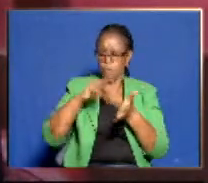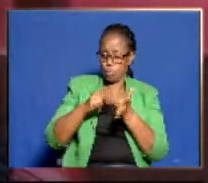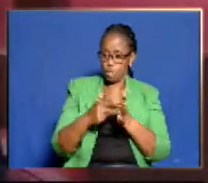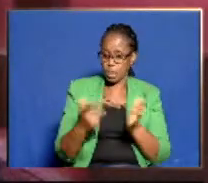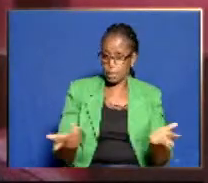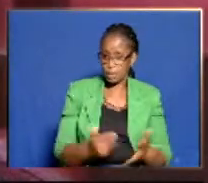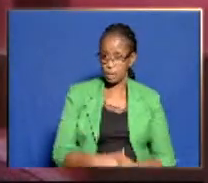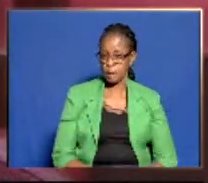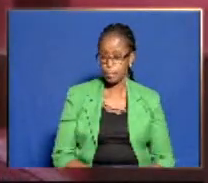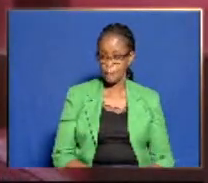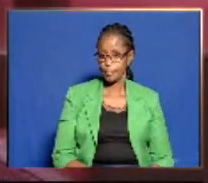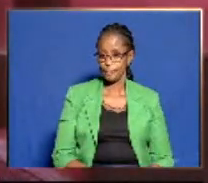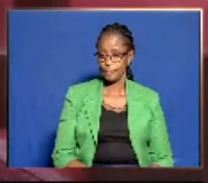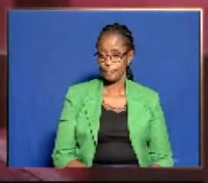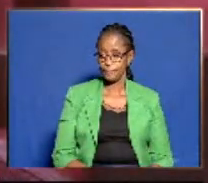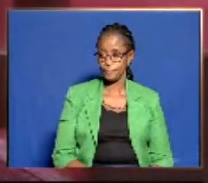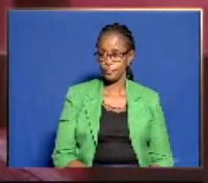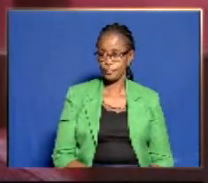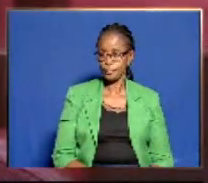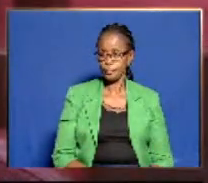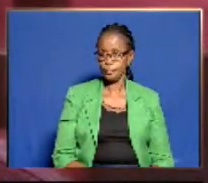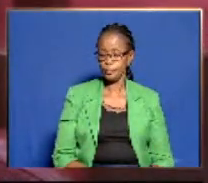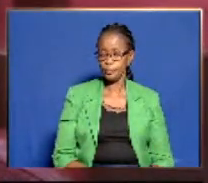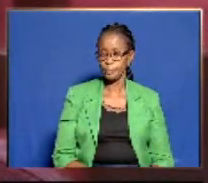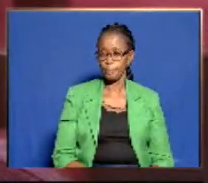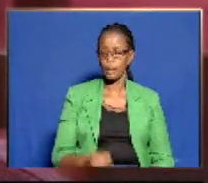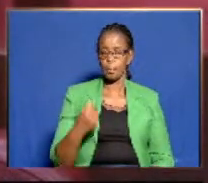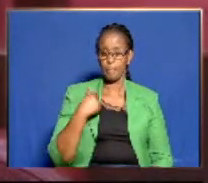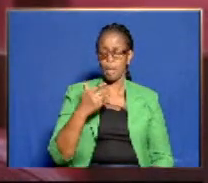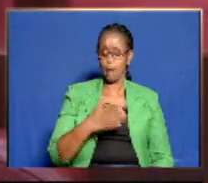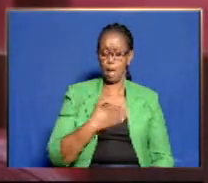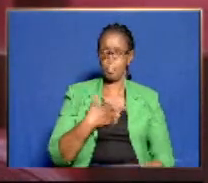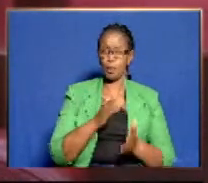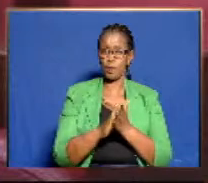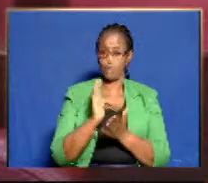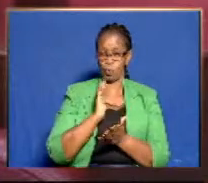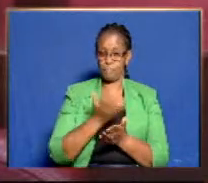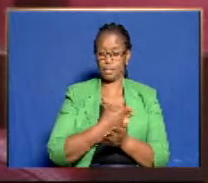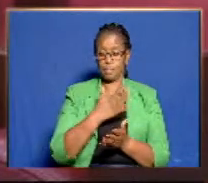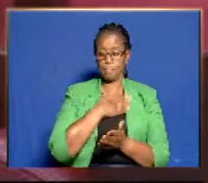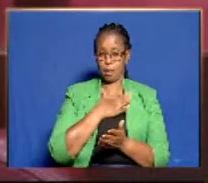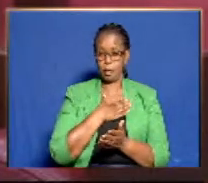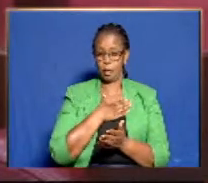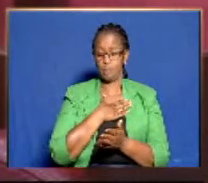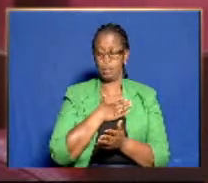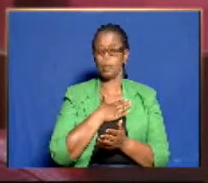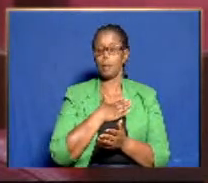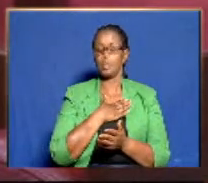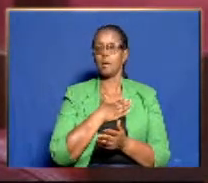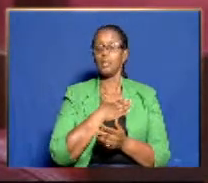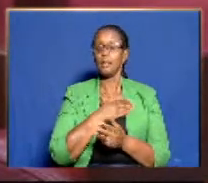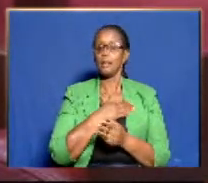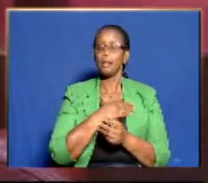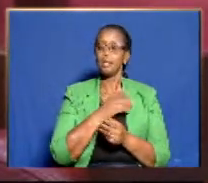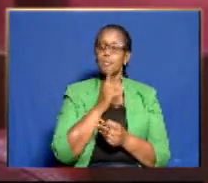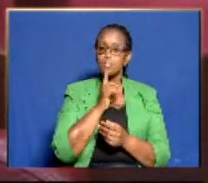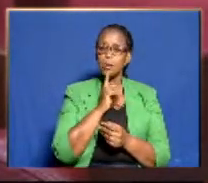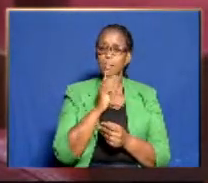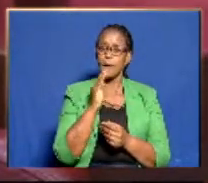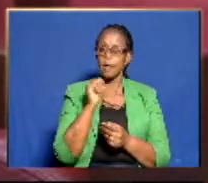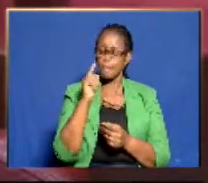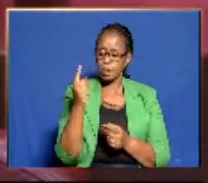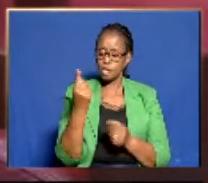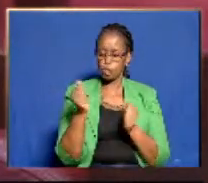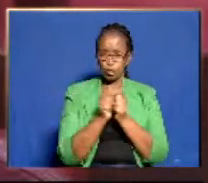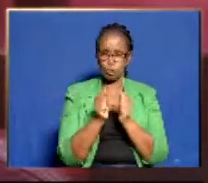Honorable Speaker, I'm happy with my committee that has indicated that by 1st October, the National Treasury should